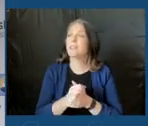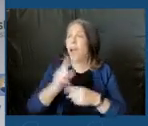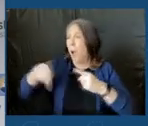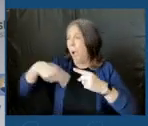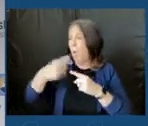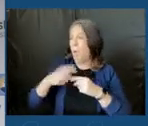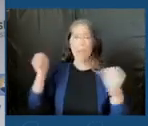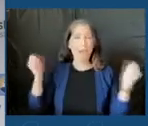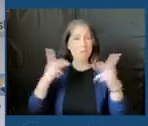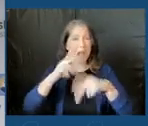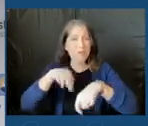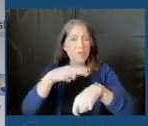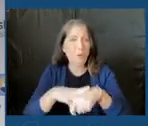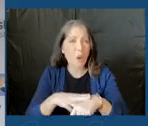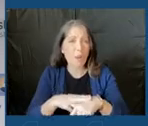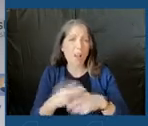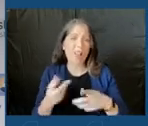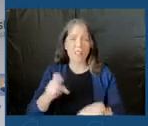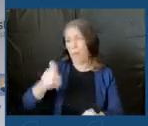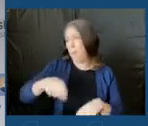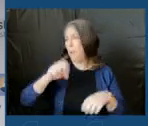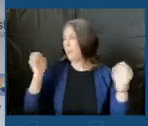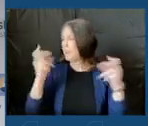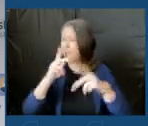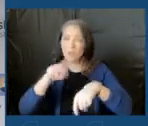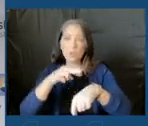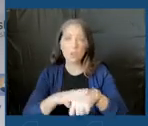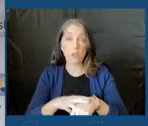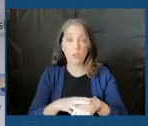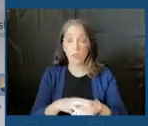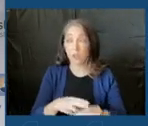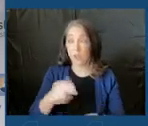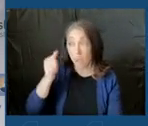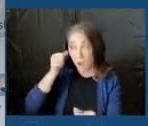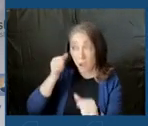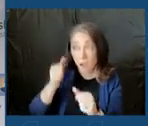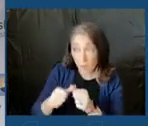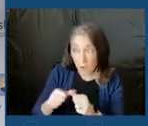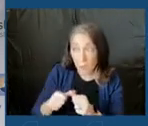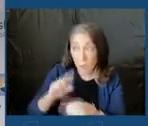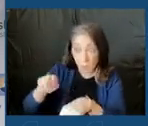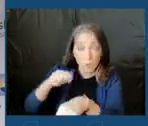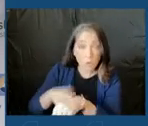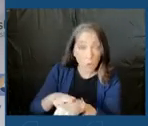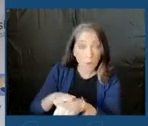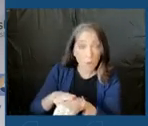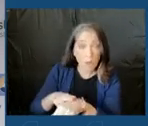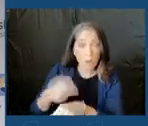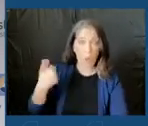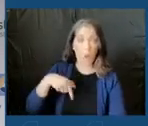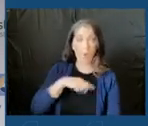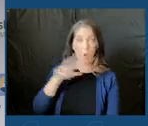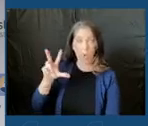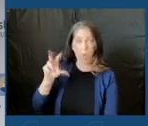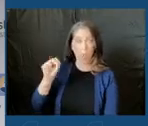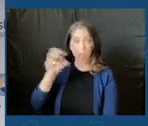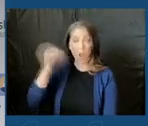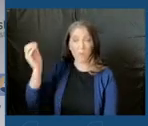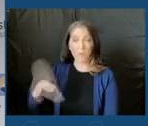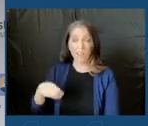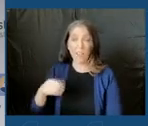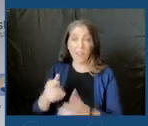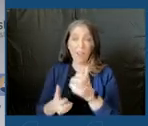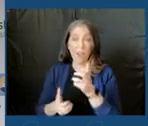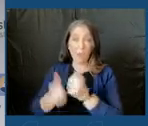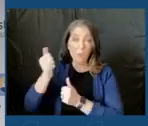back to normal. Well, you know what happened to us in normal? In normal, we were 30% of us most likely to be